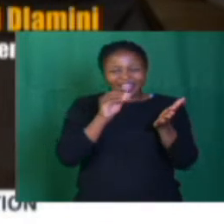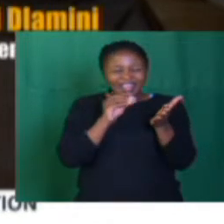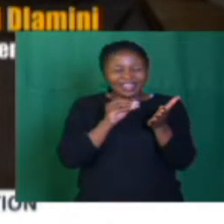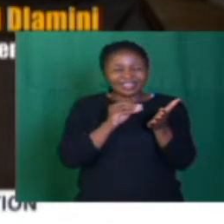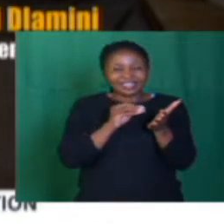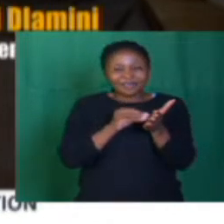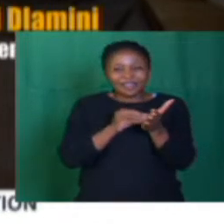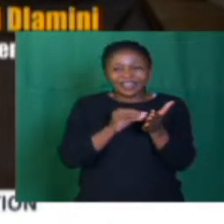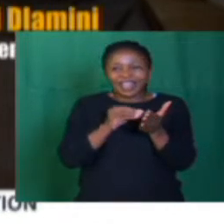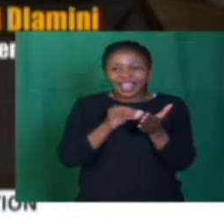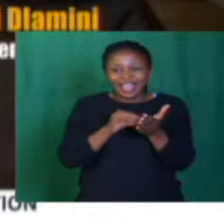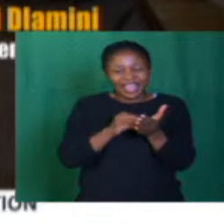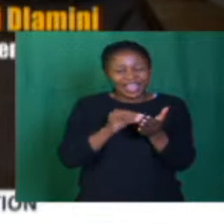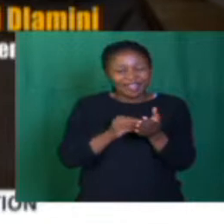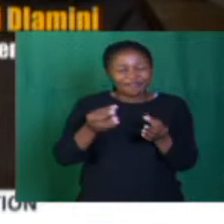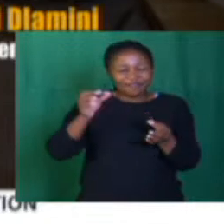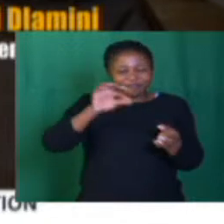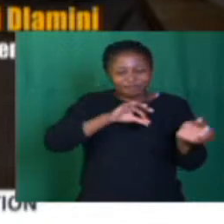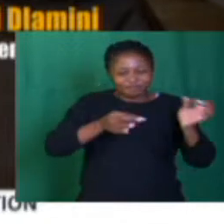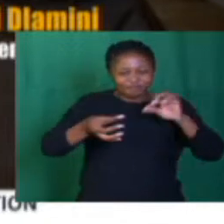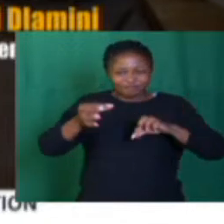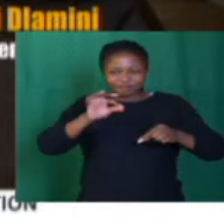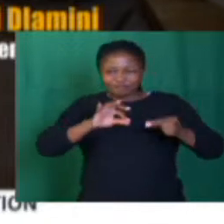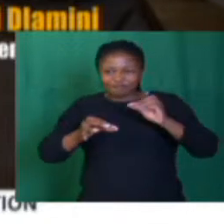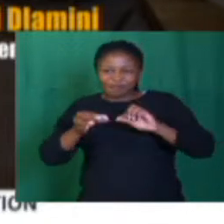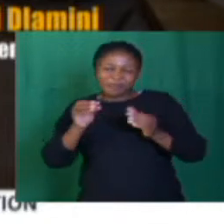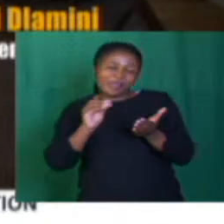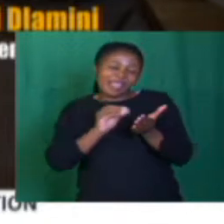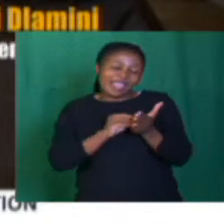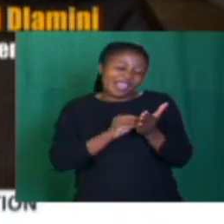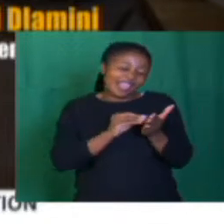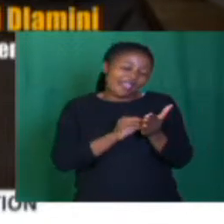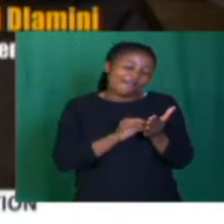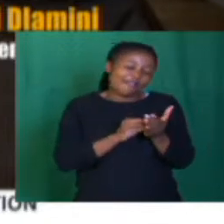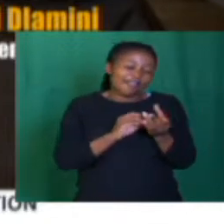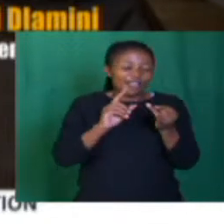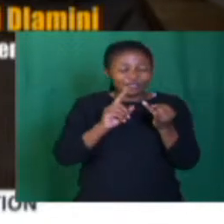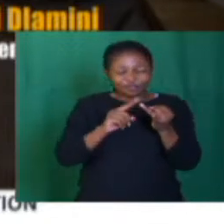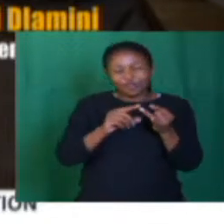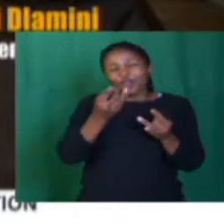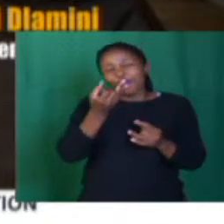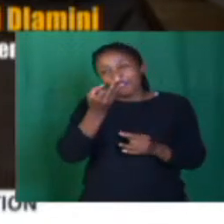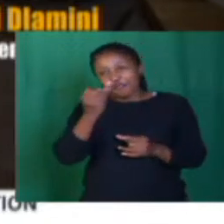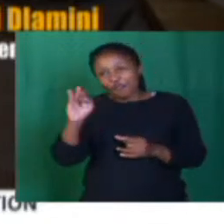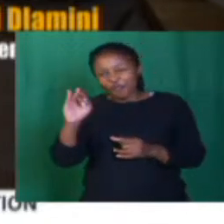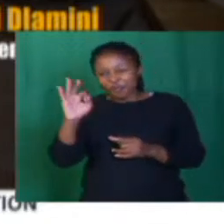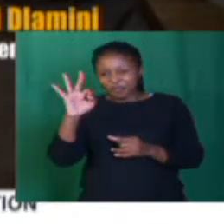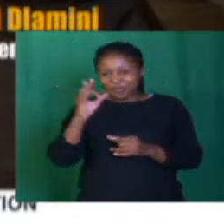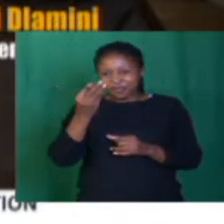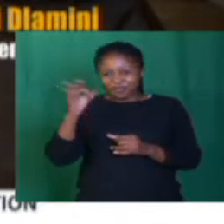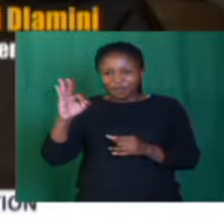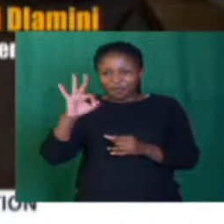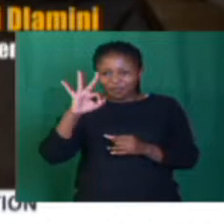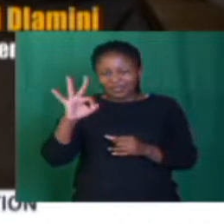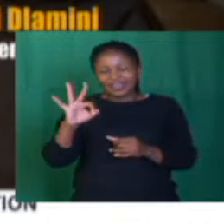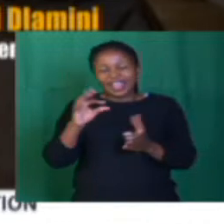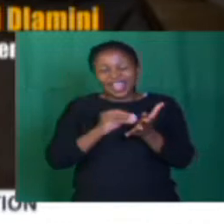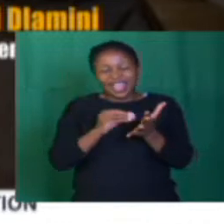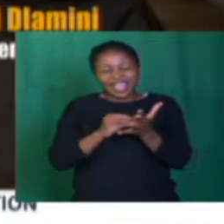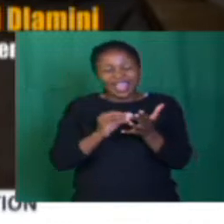grade seven science. Sorry about that. Then from 2:30 p.m. until 3:08 p.m. we have mathematics for form